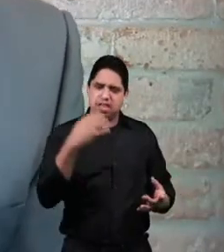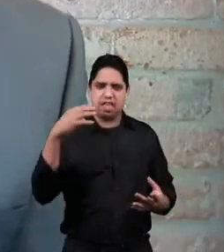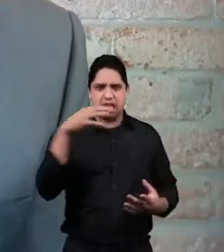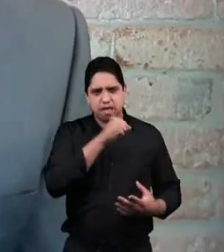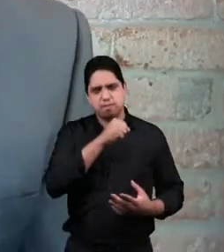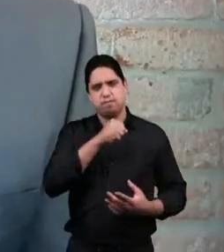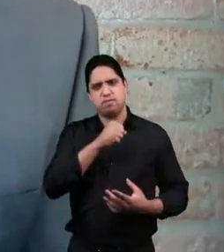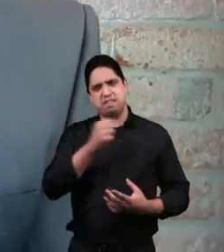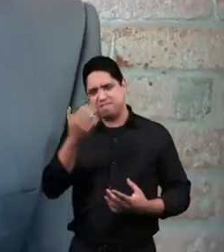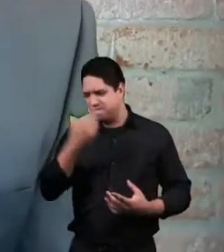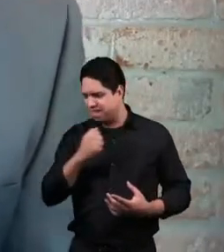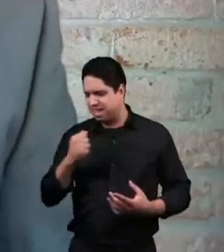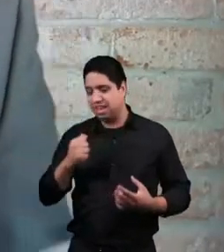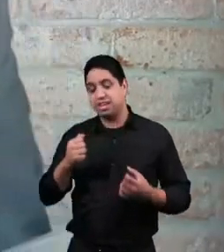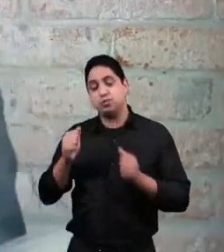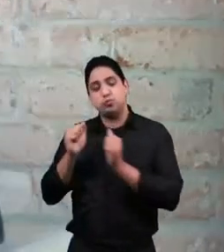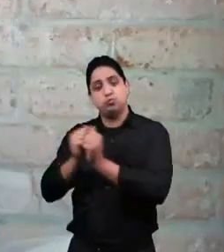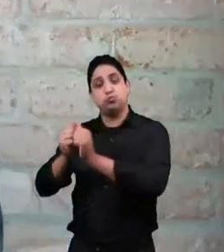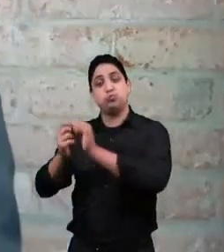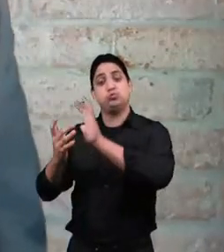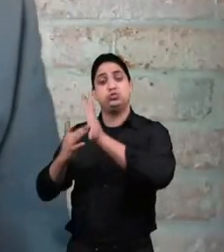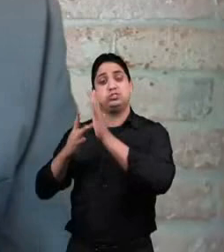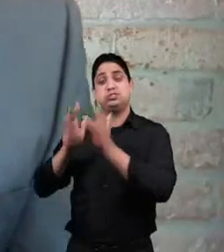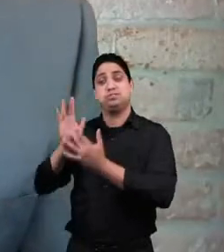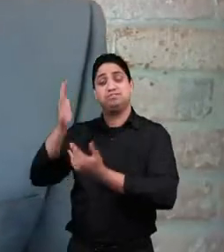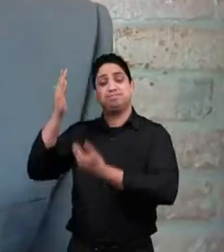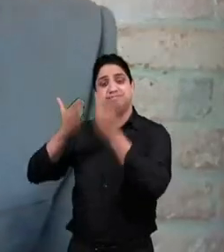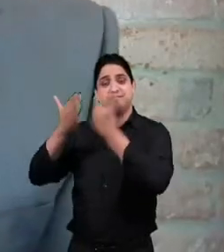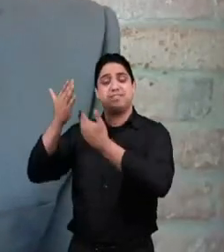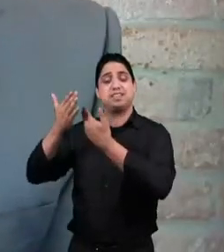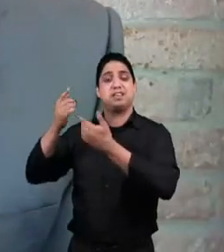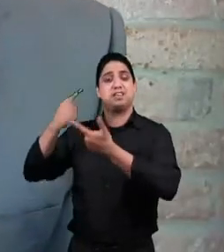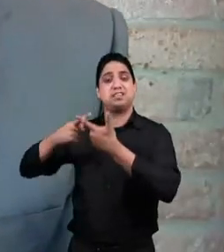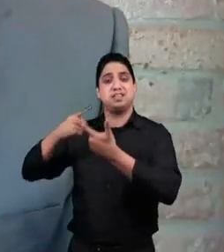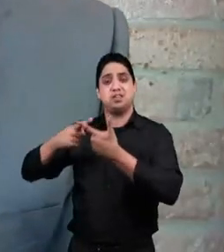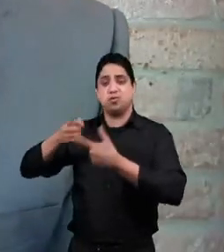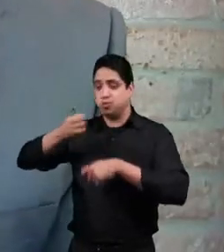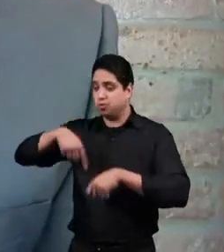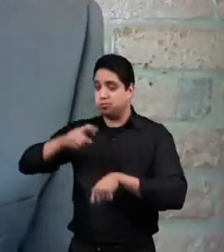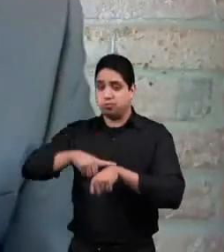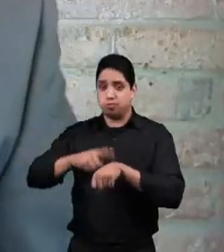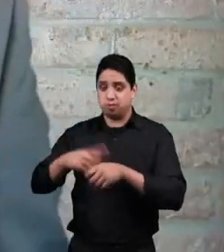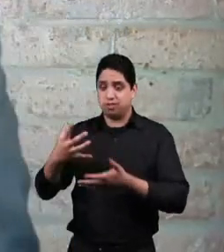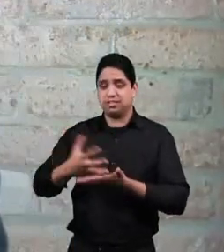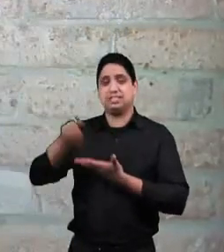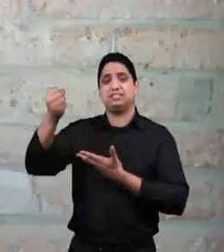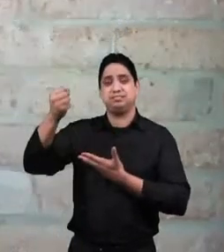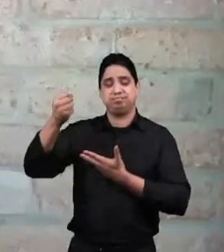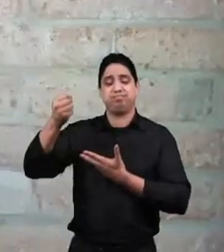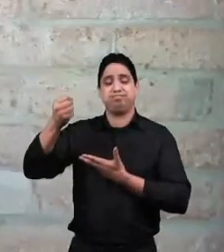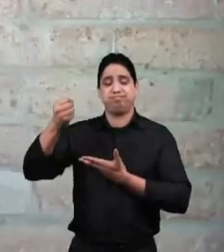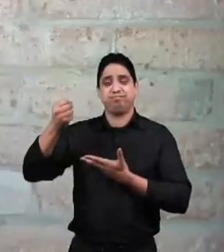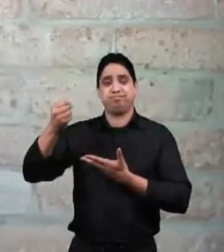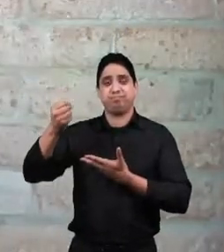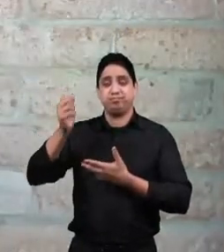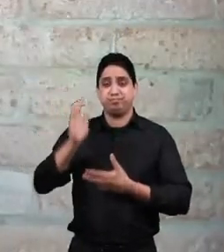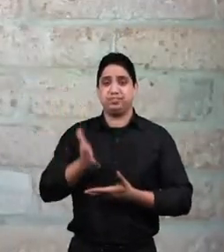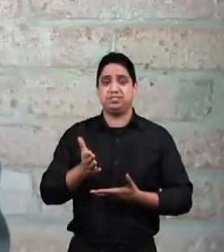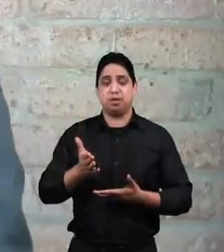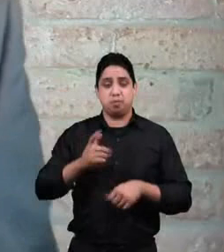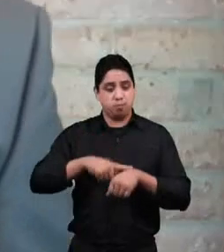and come quickly. Join Jesus, for the time of our leaving has